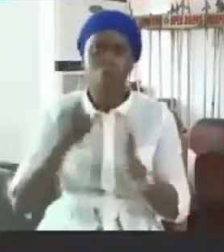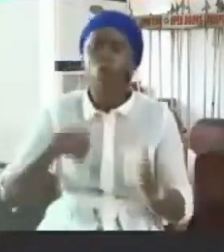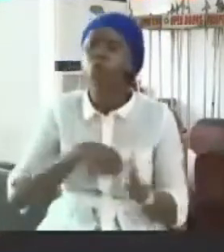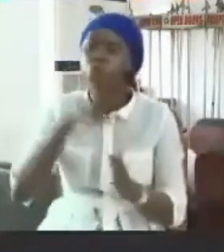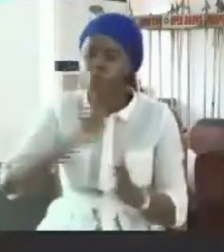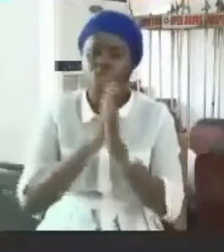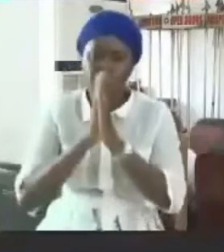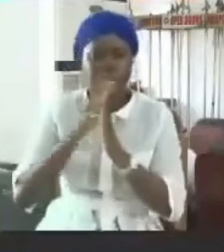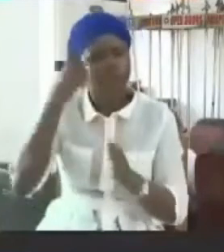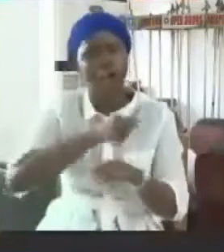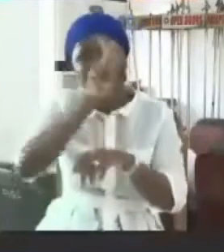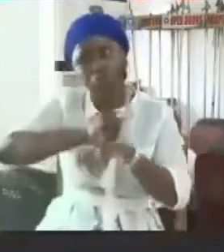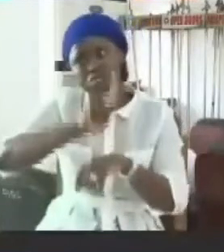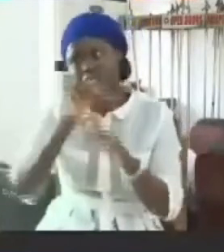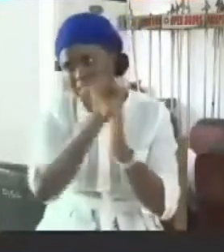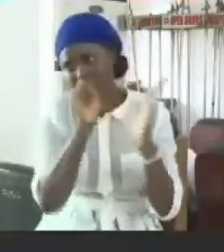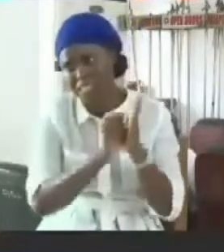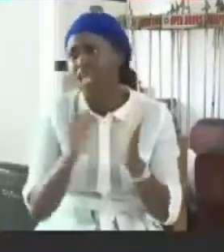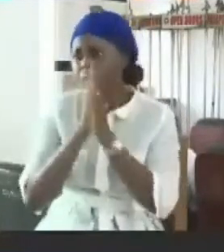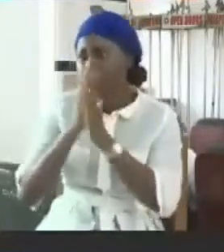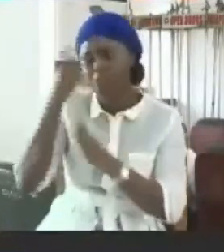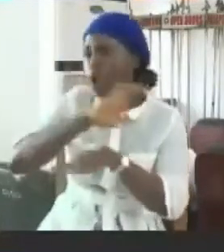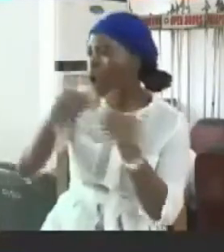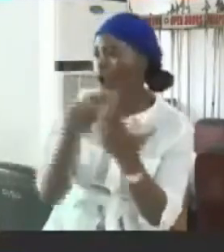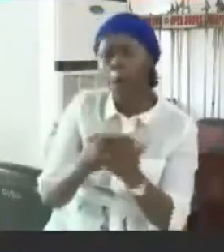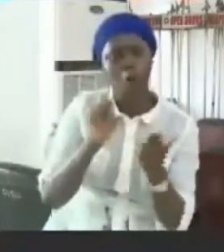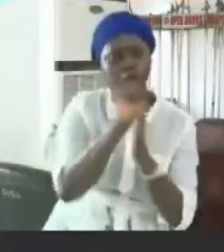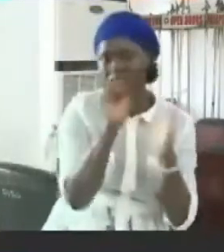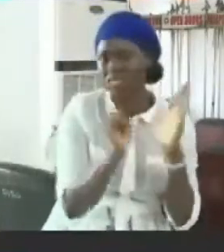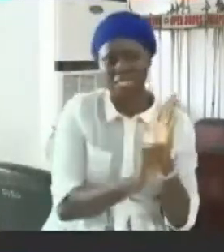Pray for all the states. Pray for our beloved Nigeria.